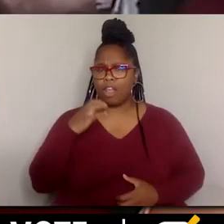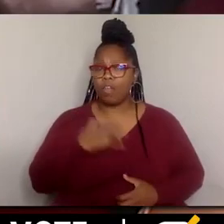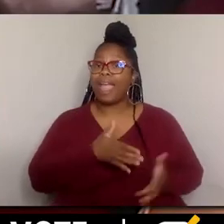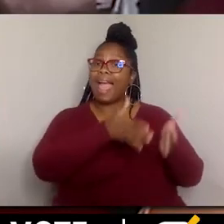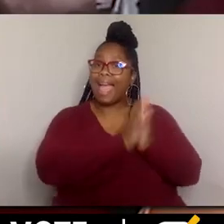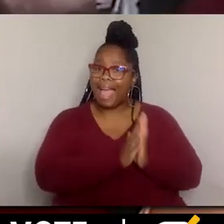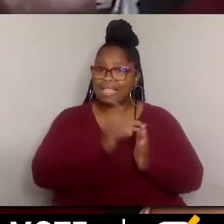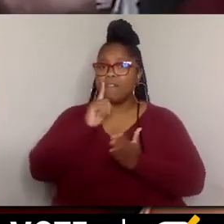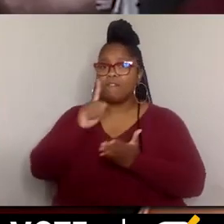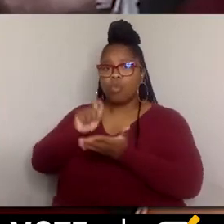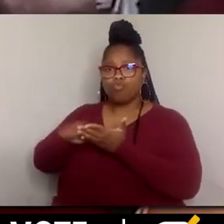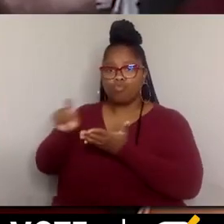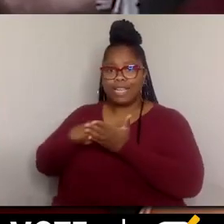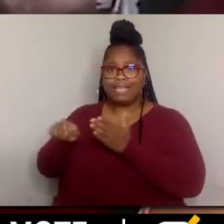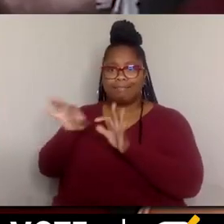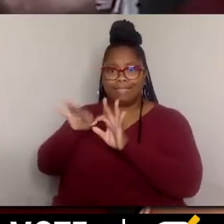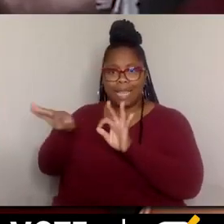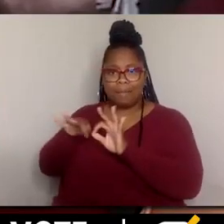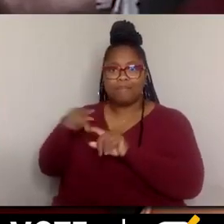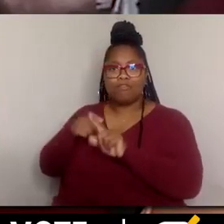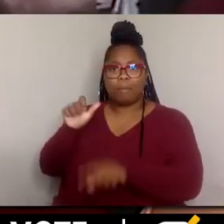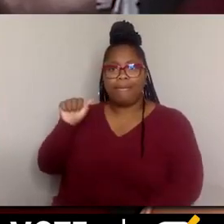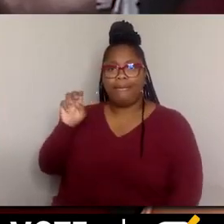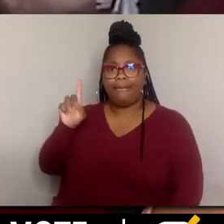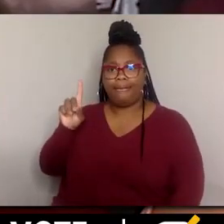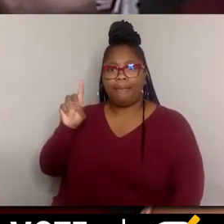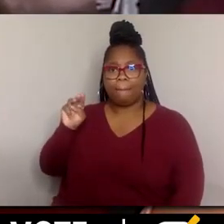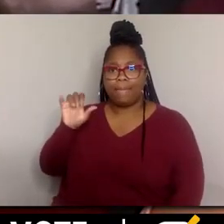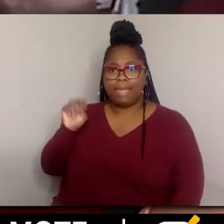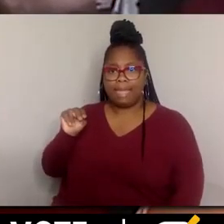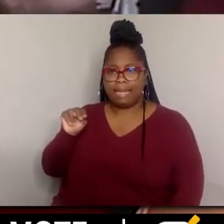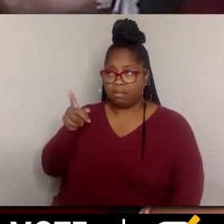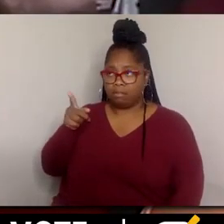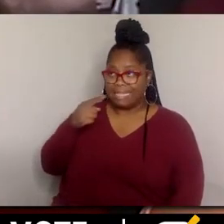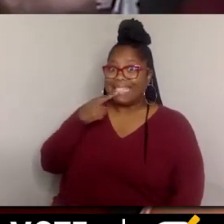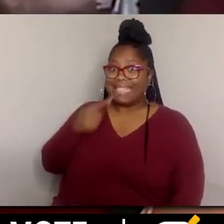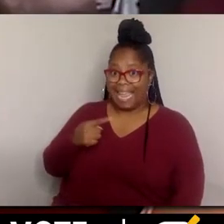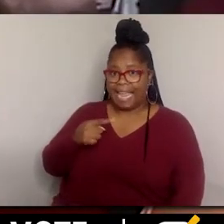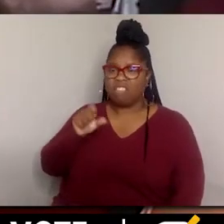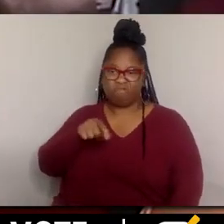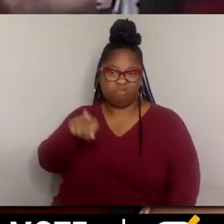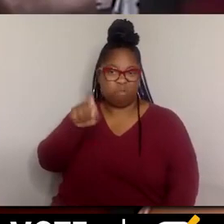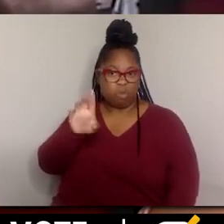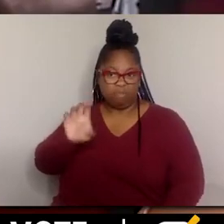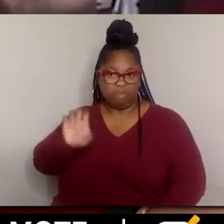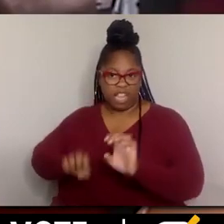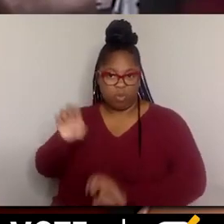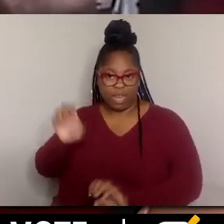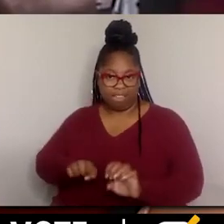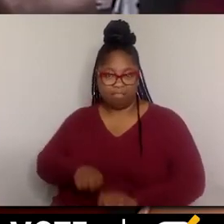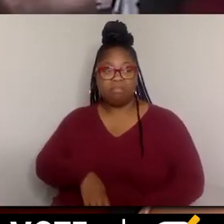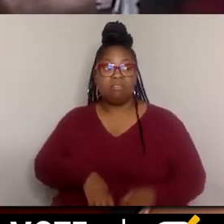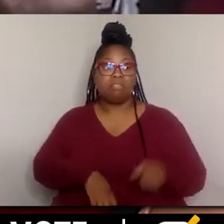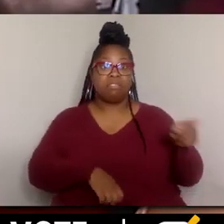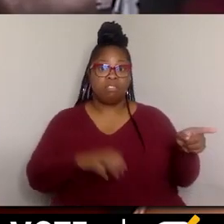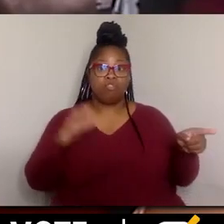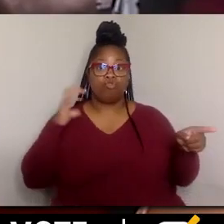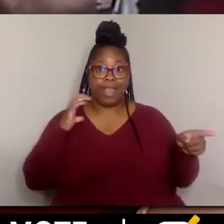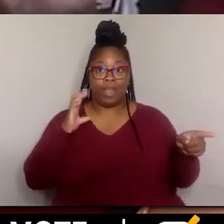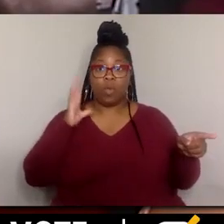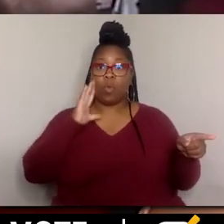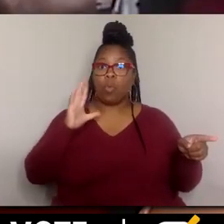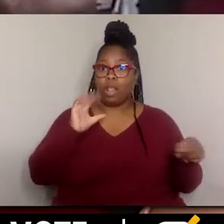your administrator that you are to be evaluated. Your chapter chair will work with UTLA staff